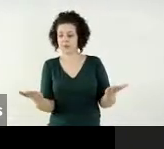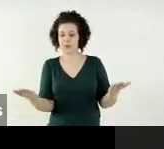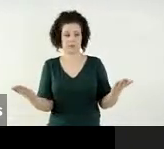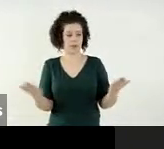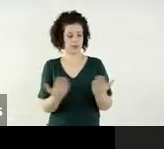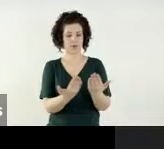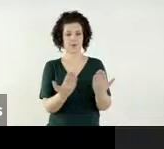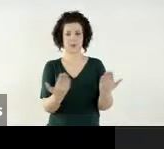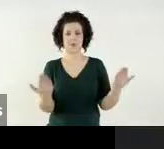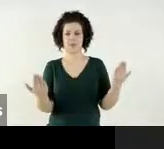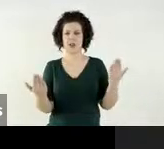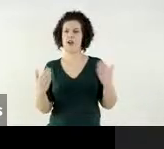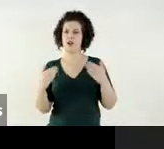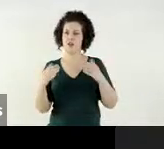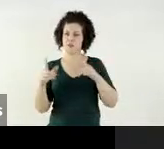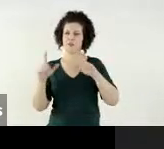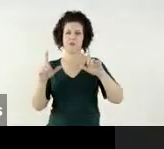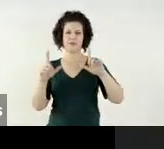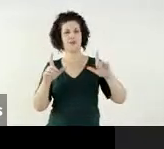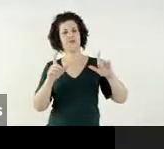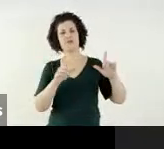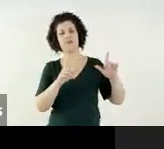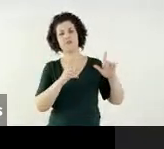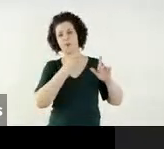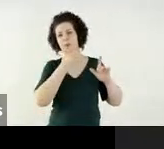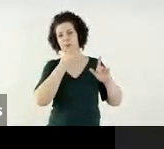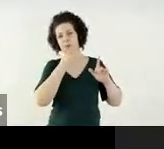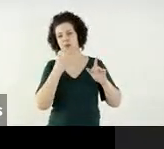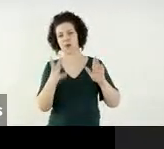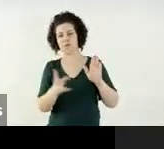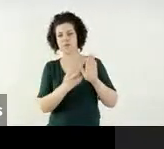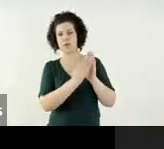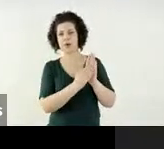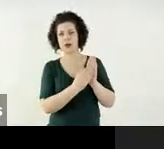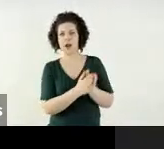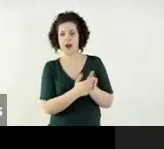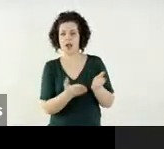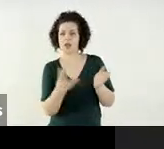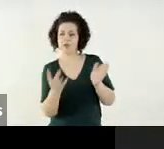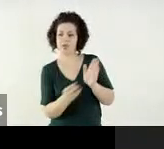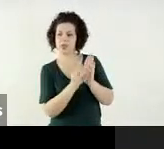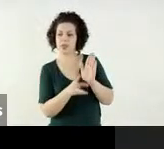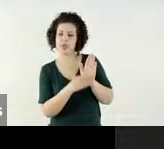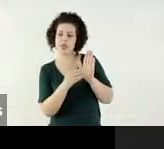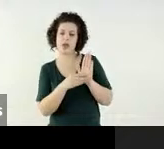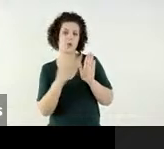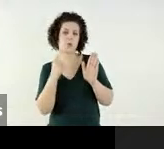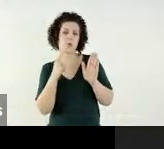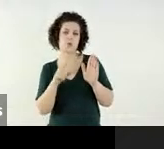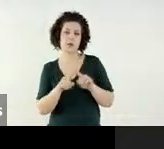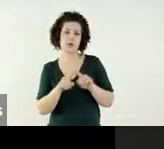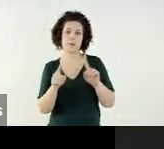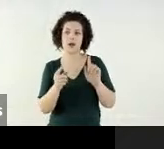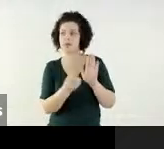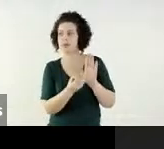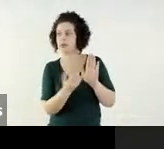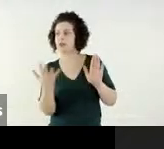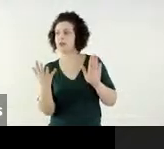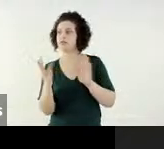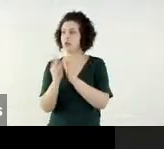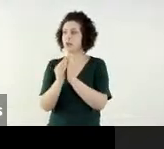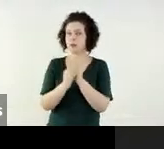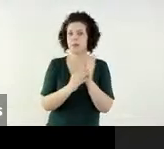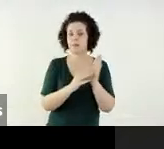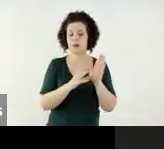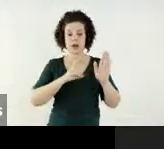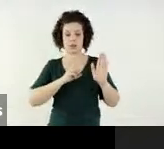I couldn't include in the book, but I love them so, in which she's sort of created a scene together document of